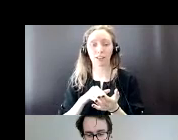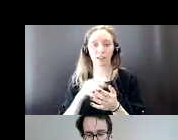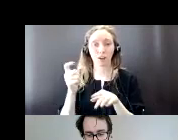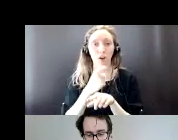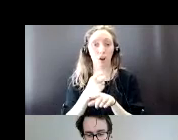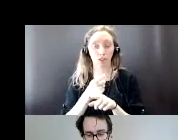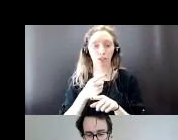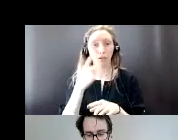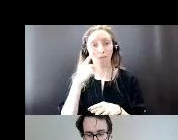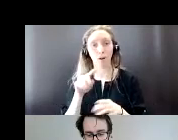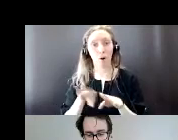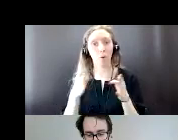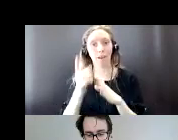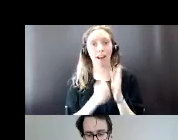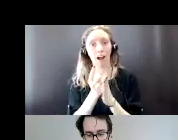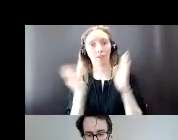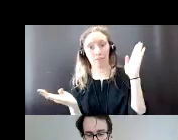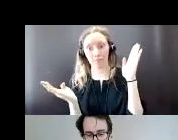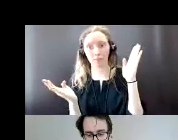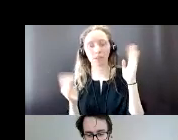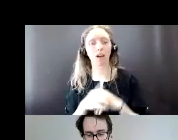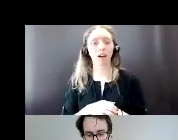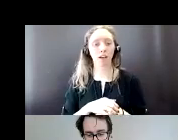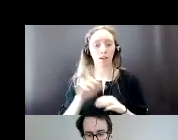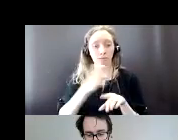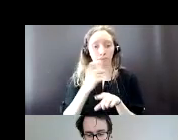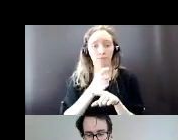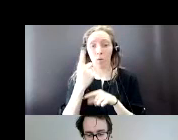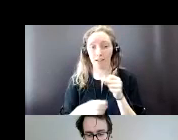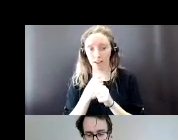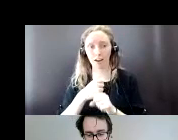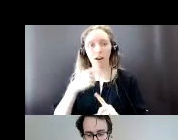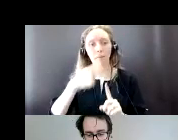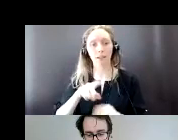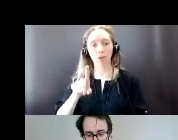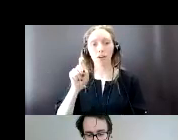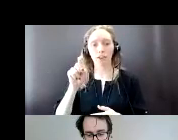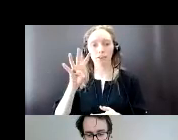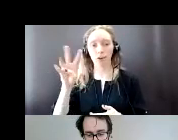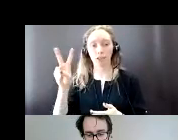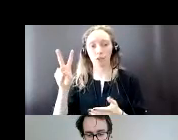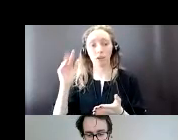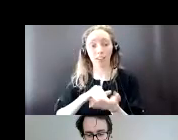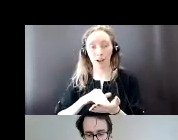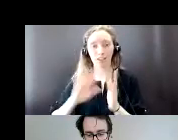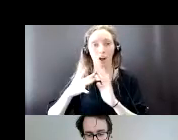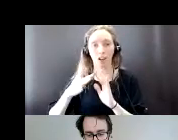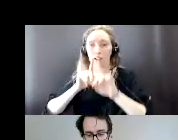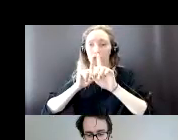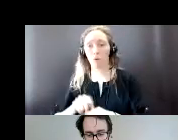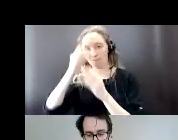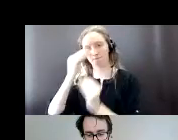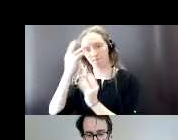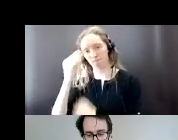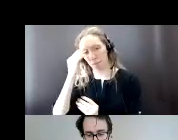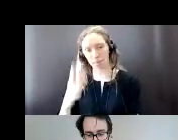and over 142,000 online reports. As mentioned earlier, over 379 million